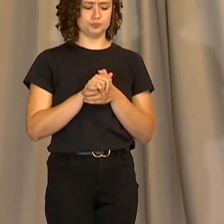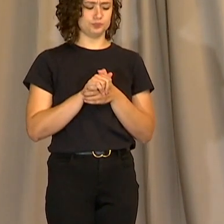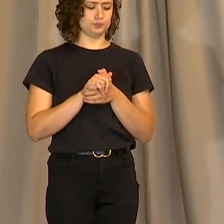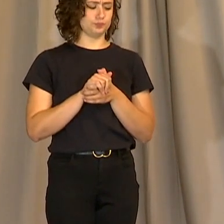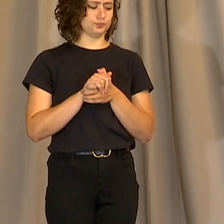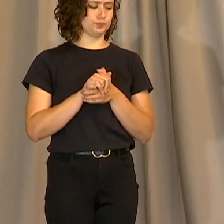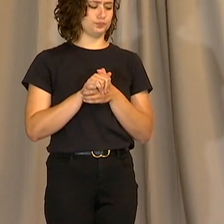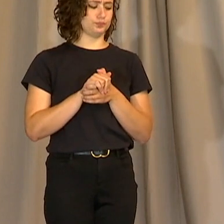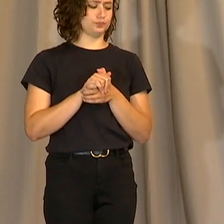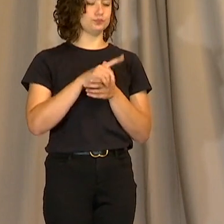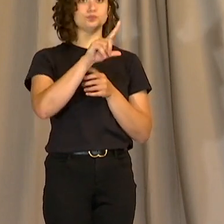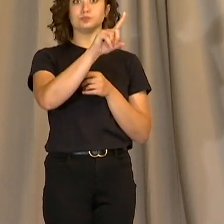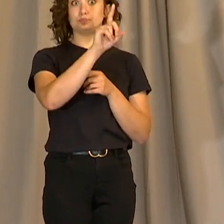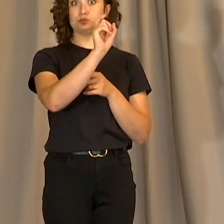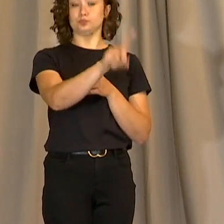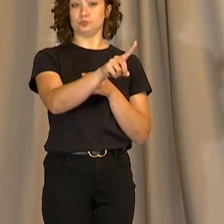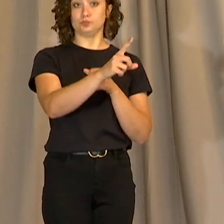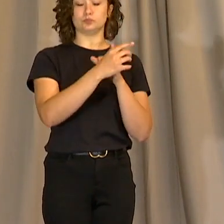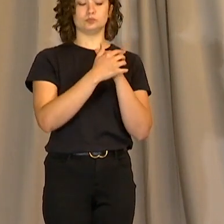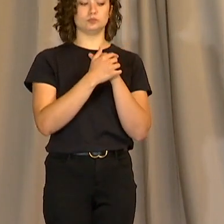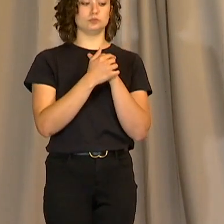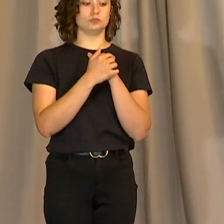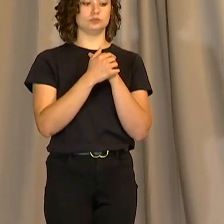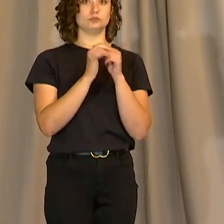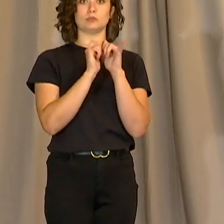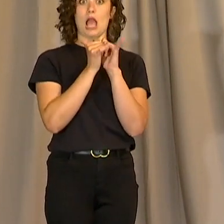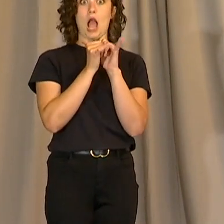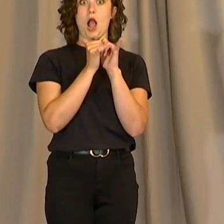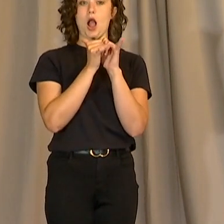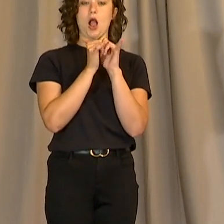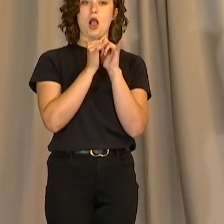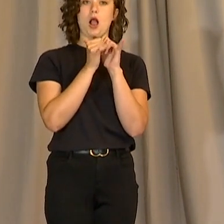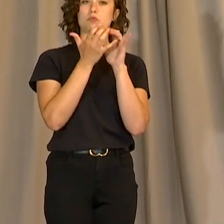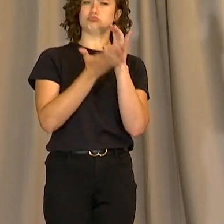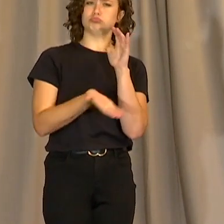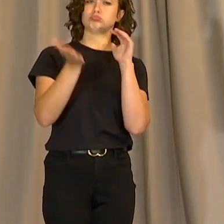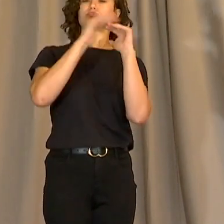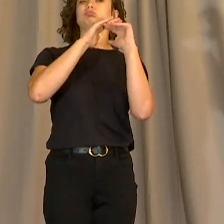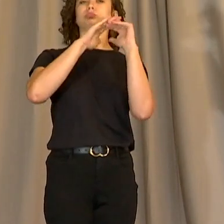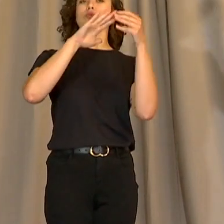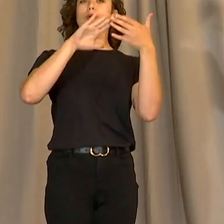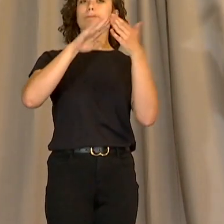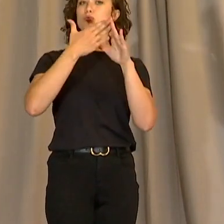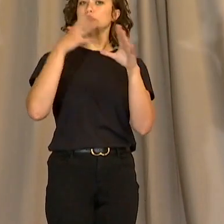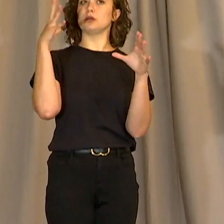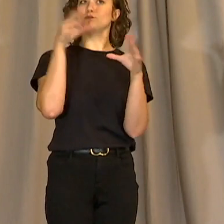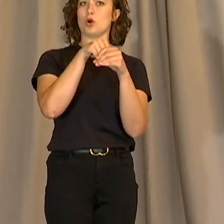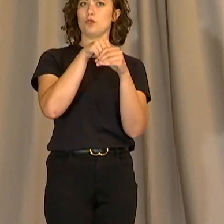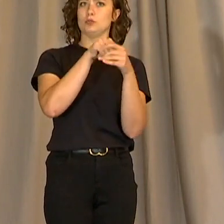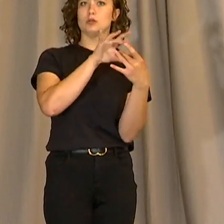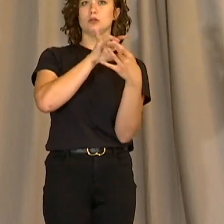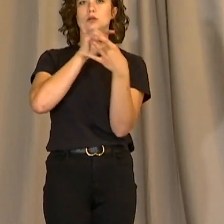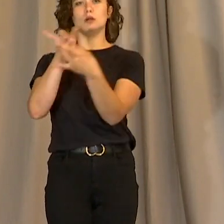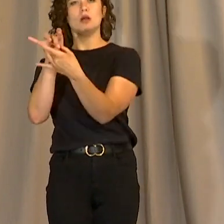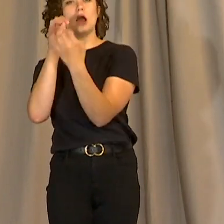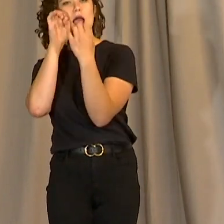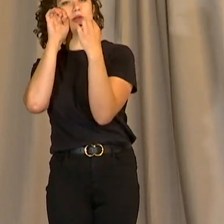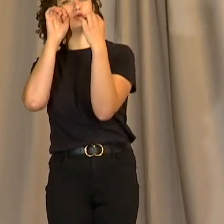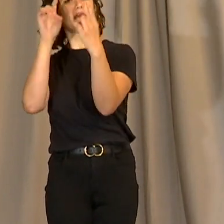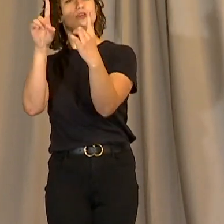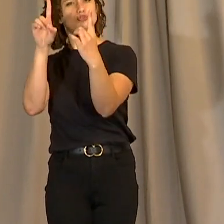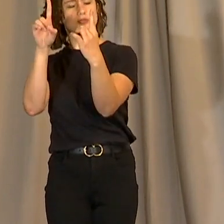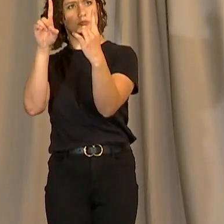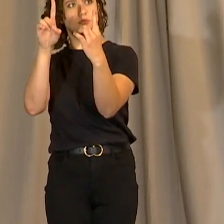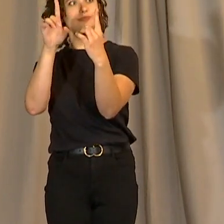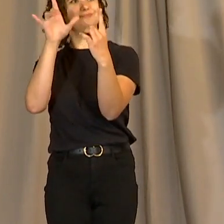question is, how do we increase community involvement around education, the common